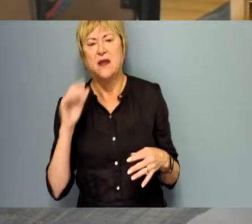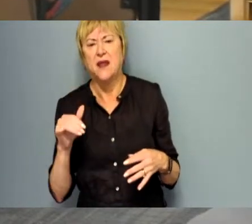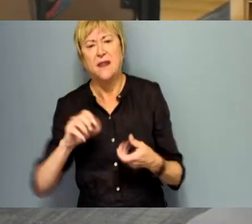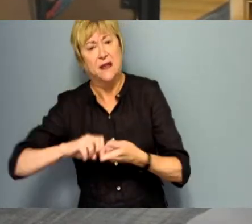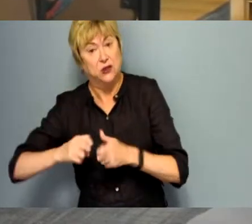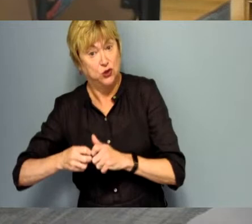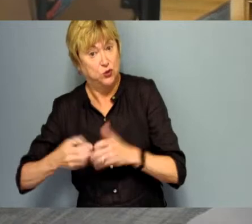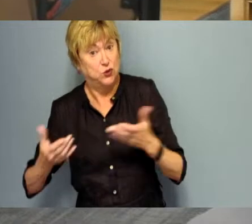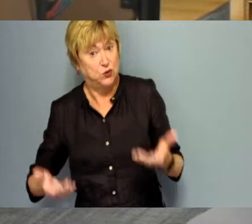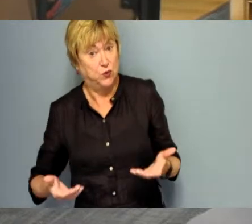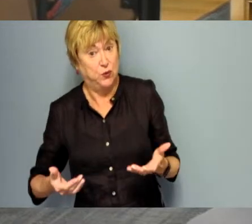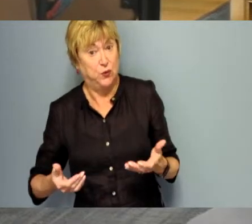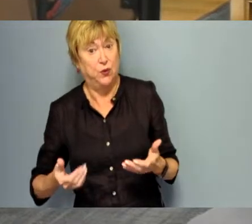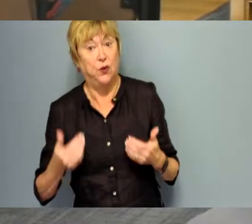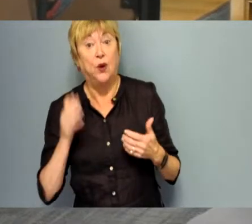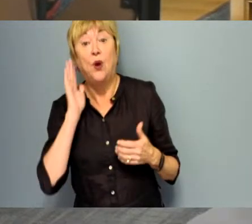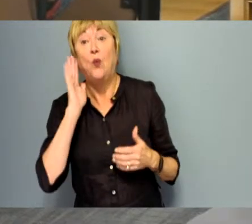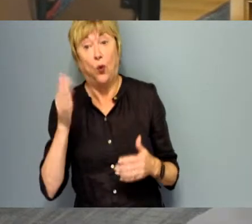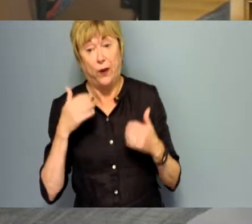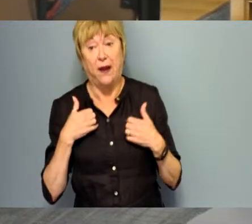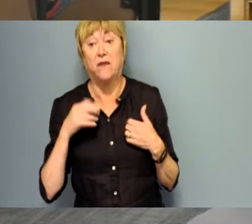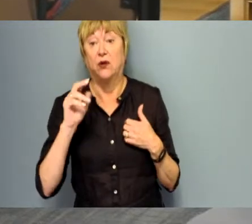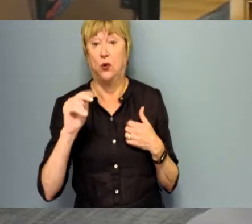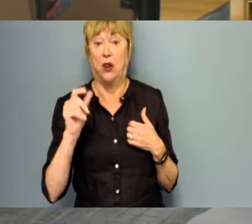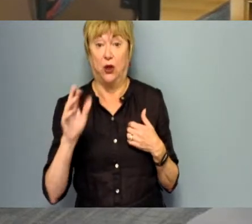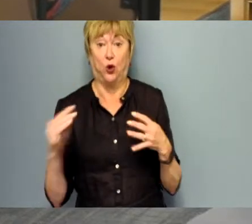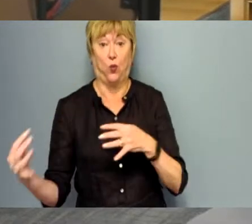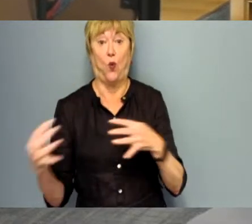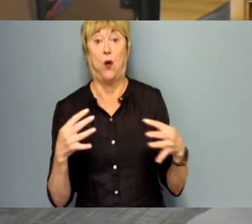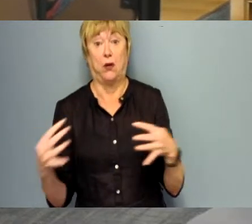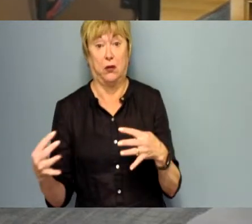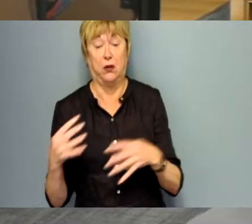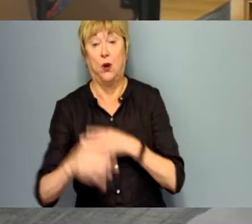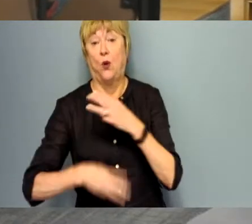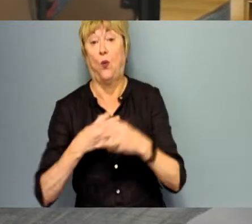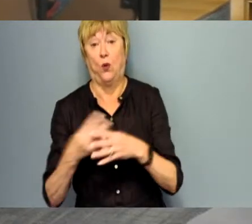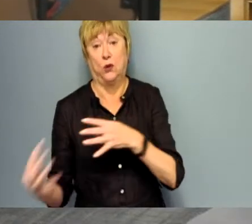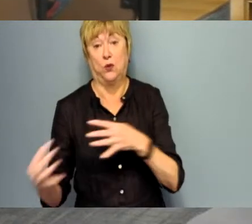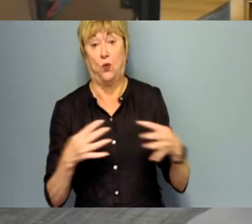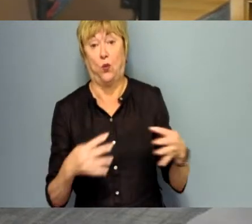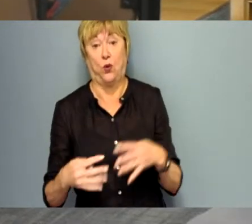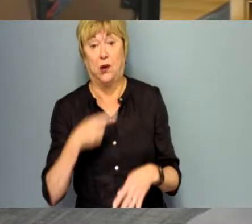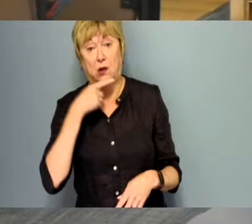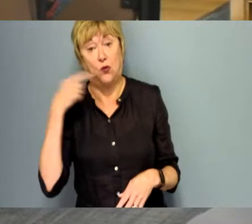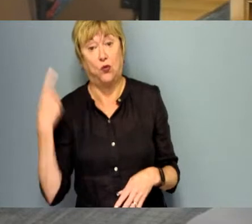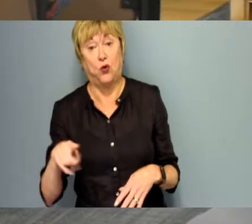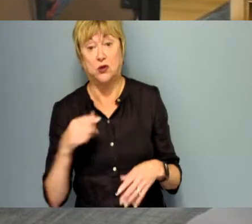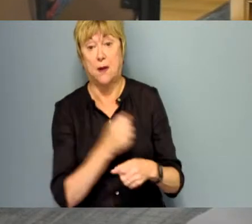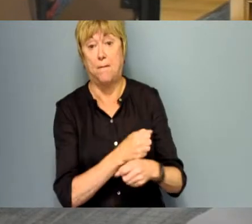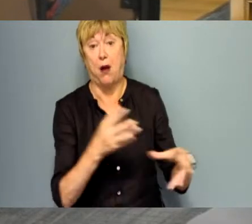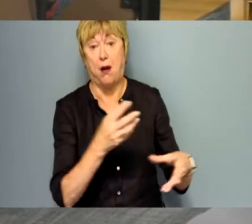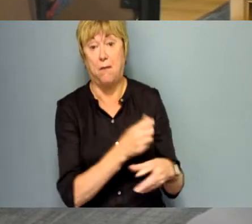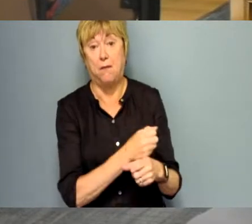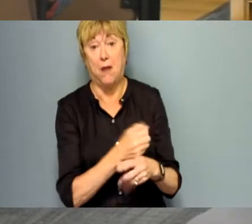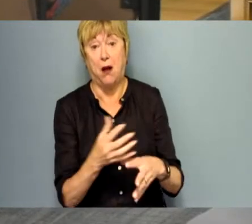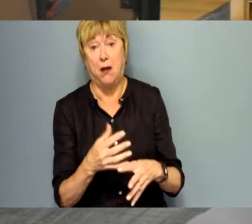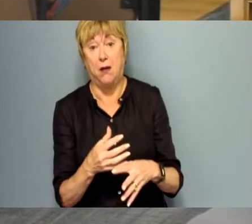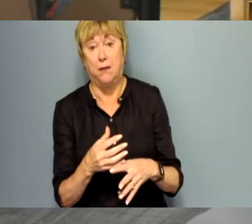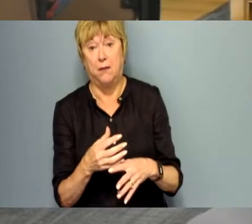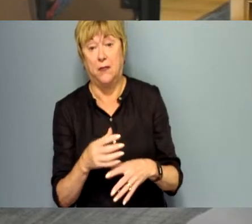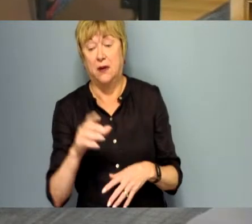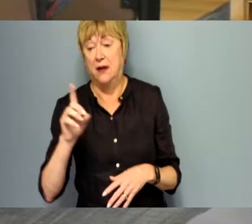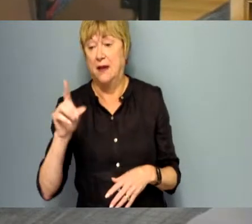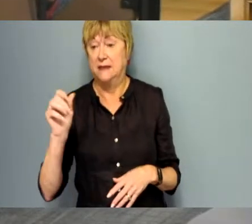issue is we'll have a nuclear war, a nuclear world war. Russia's bombed, blew up the dam